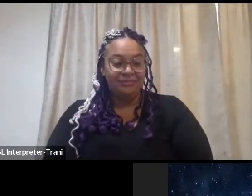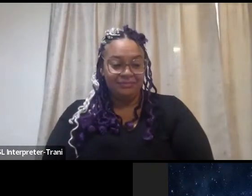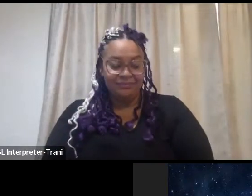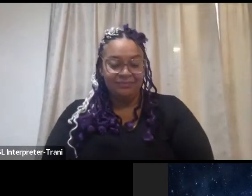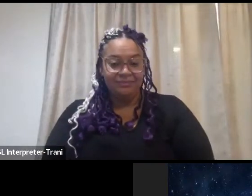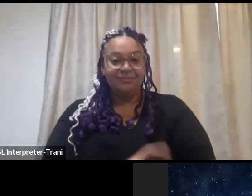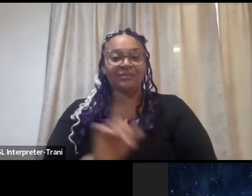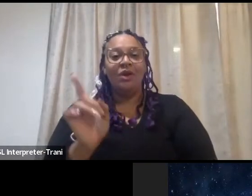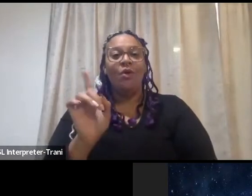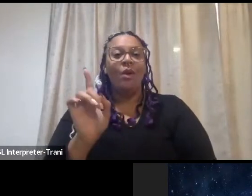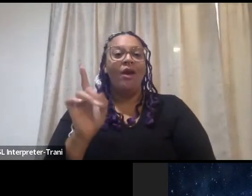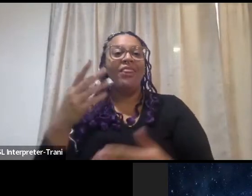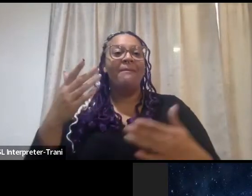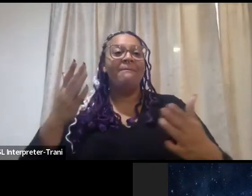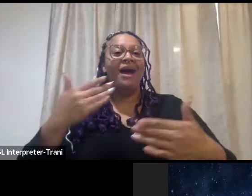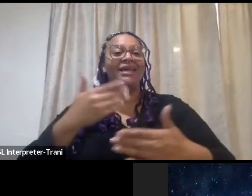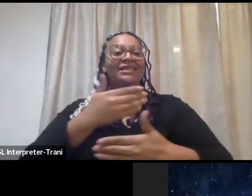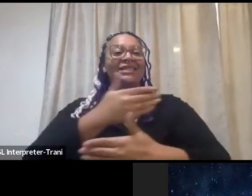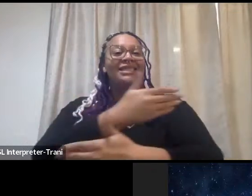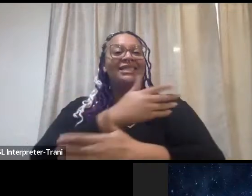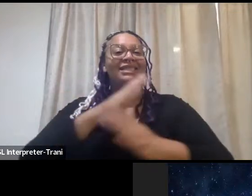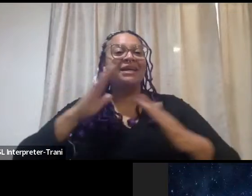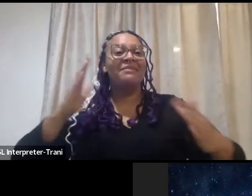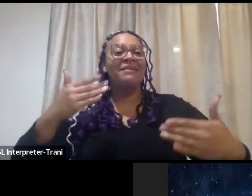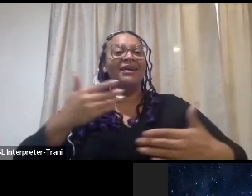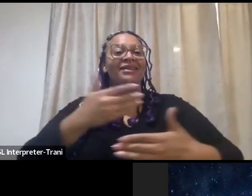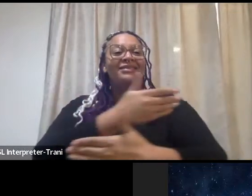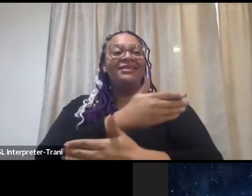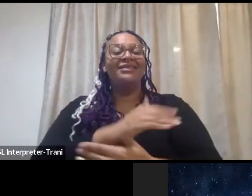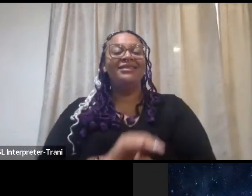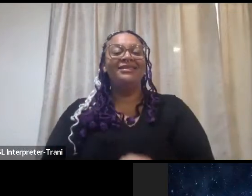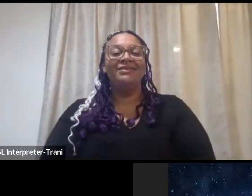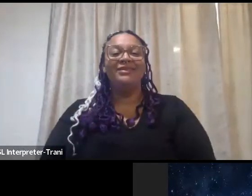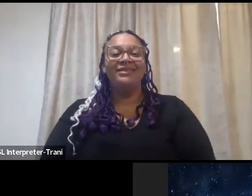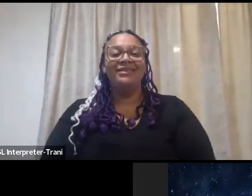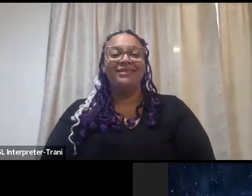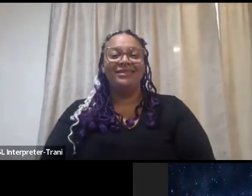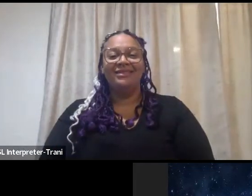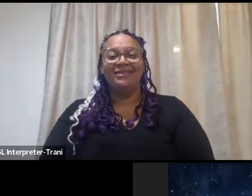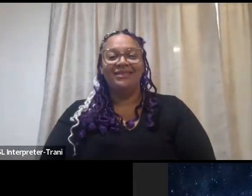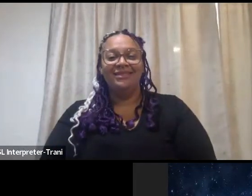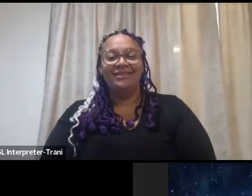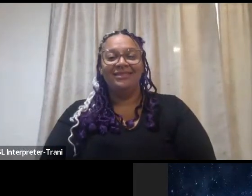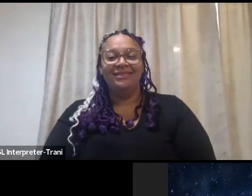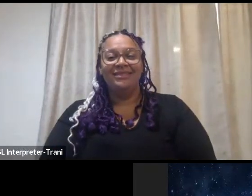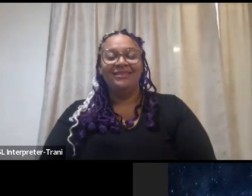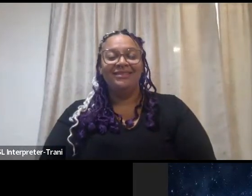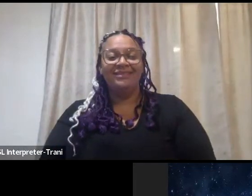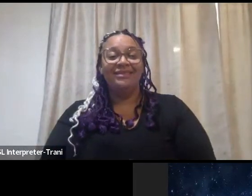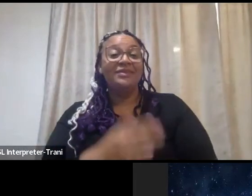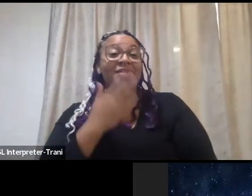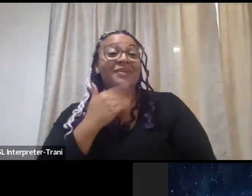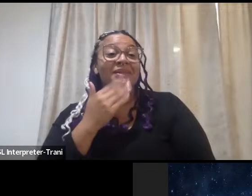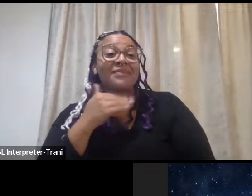where are the Pisceans? Swimming out, sweet fishy. Come on